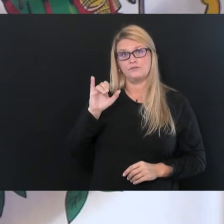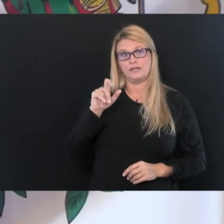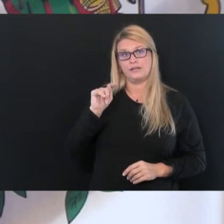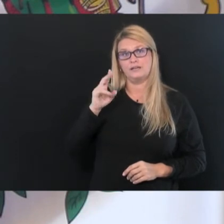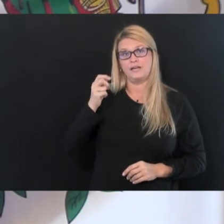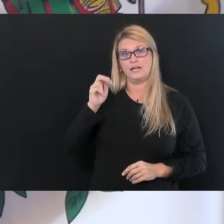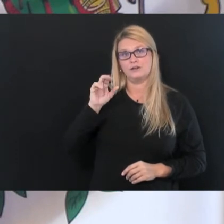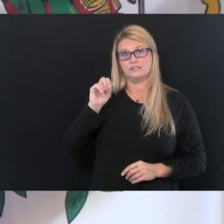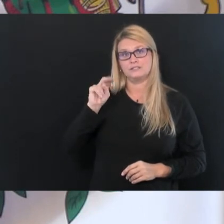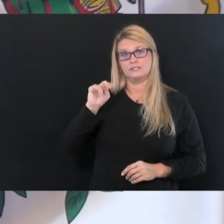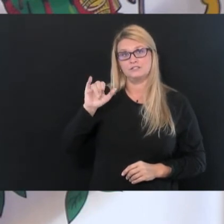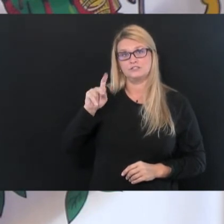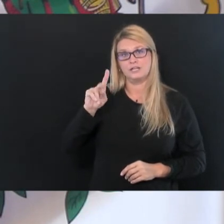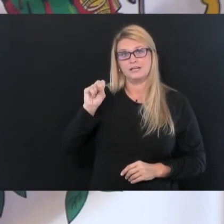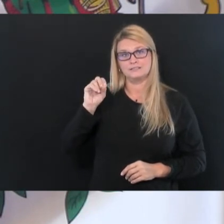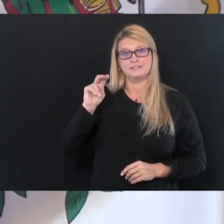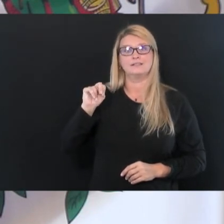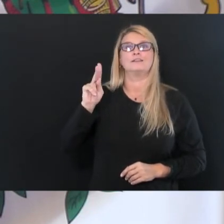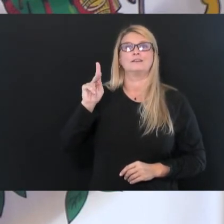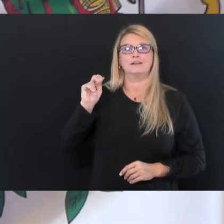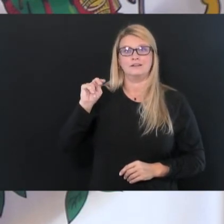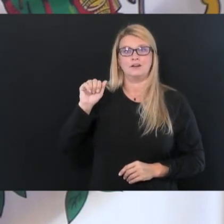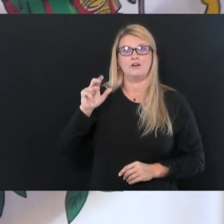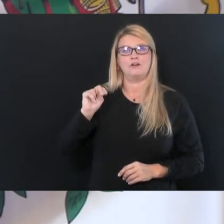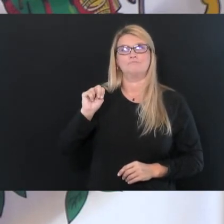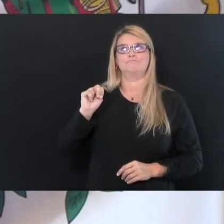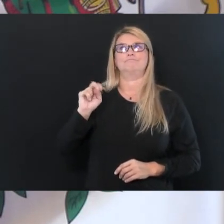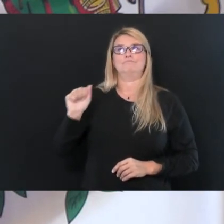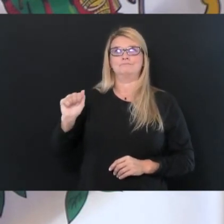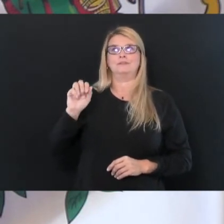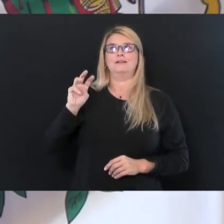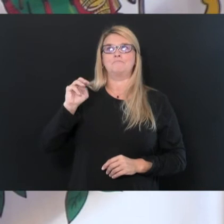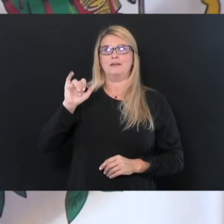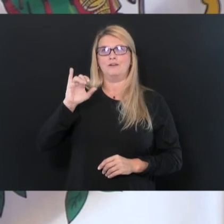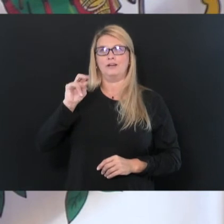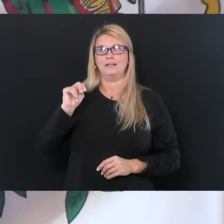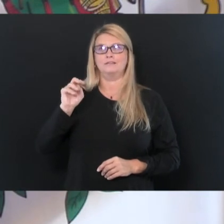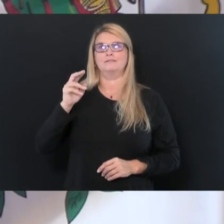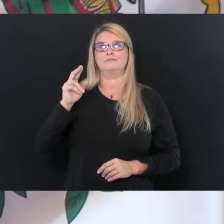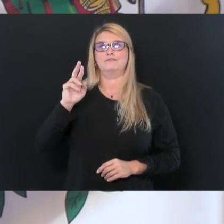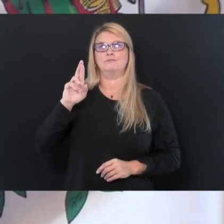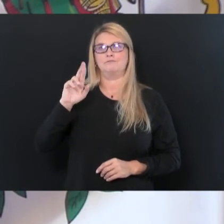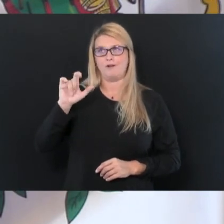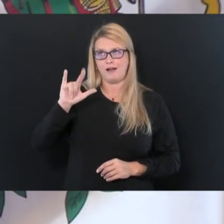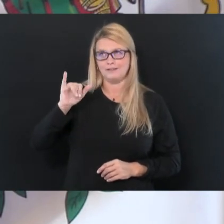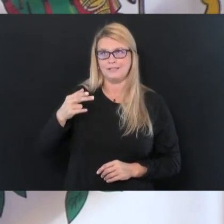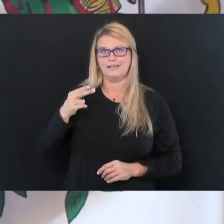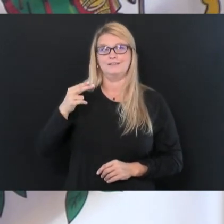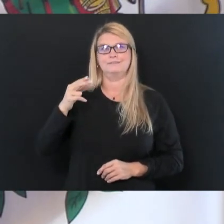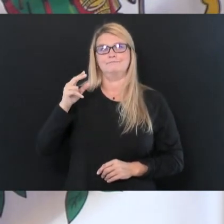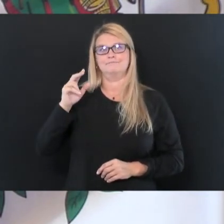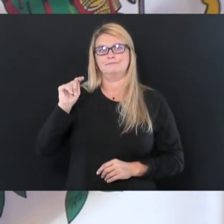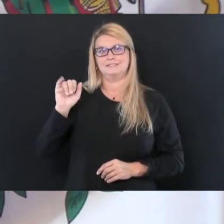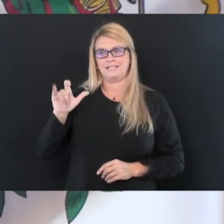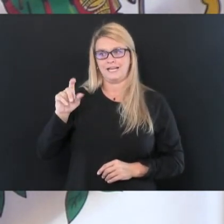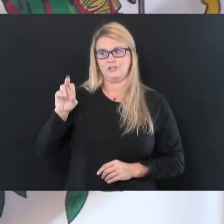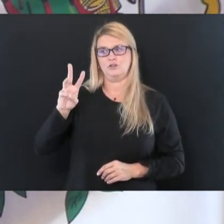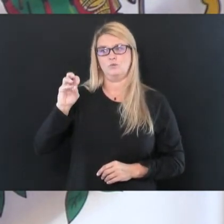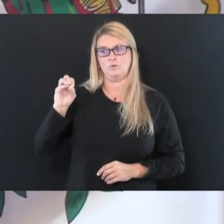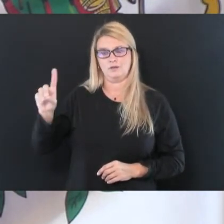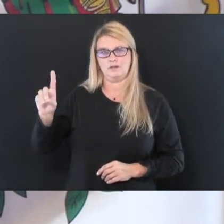Jackson, Kanawha, Marion, Mingo, Raleigh, Taylor, Wayne, Wood, and Wyoming counties.